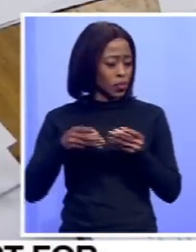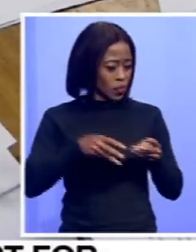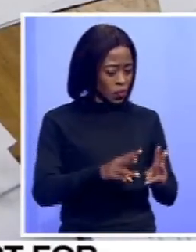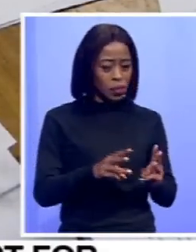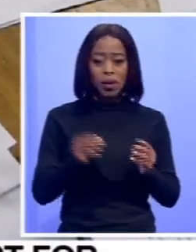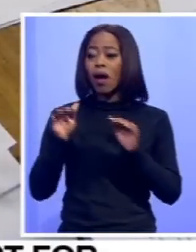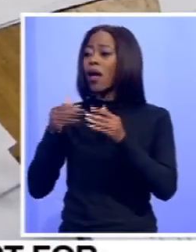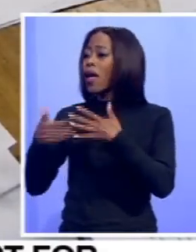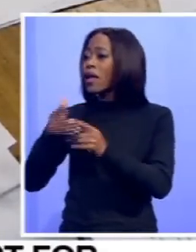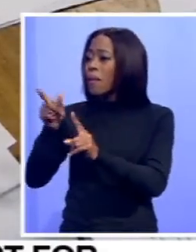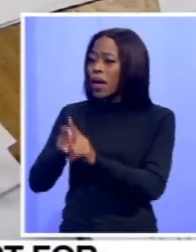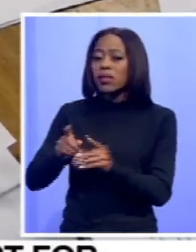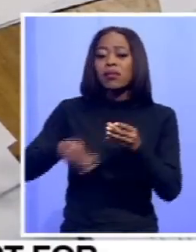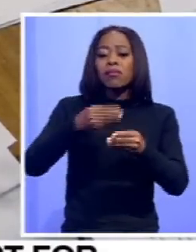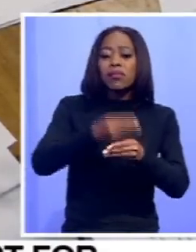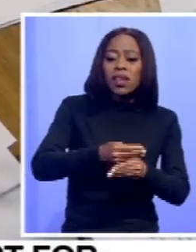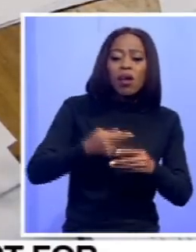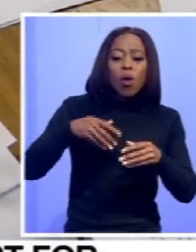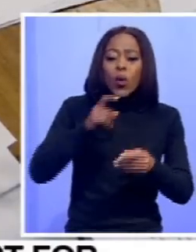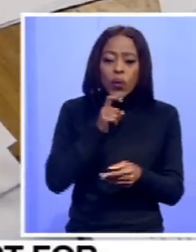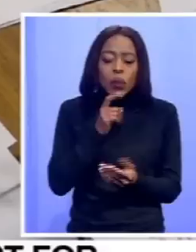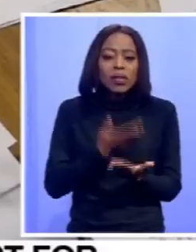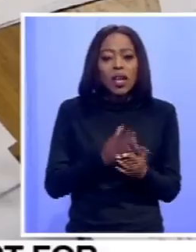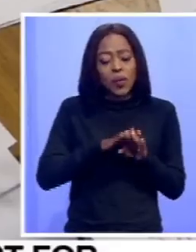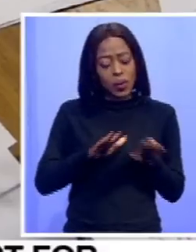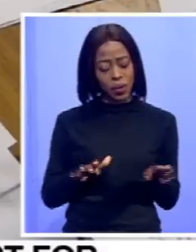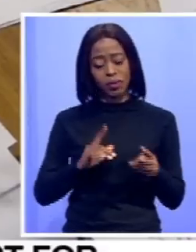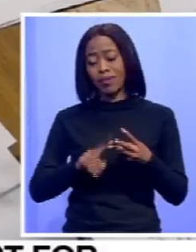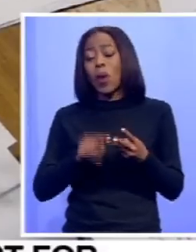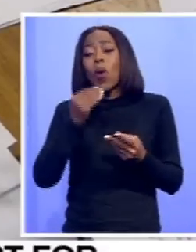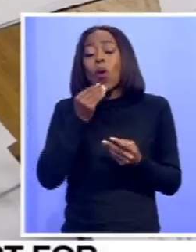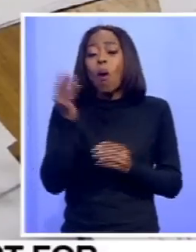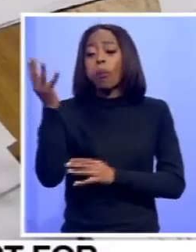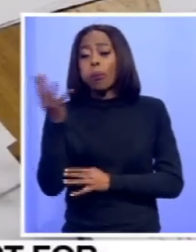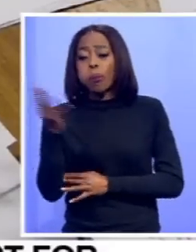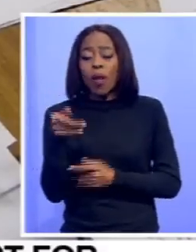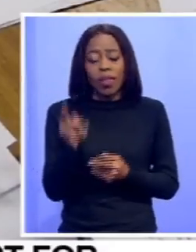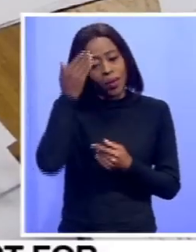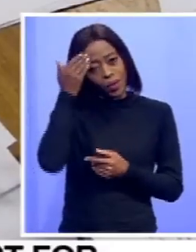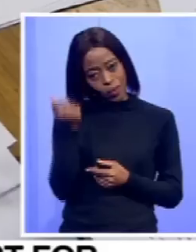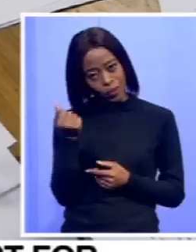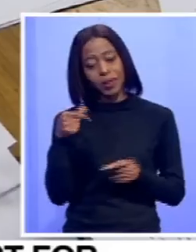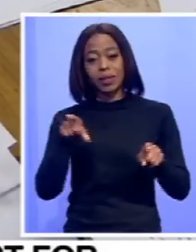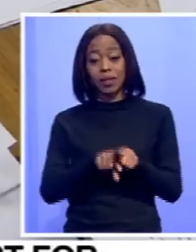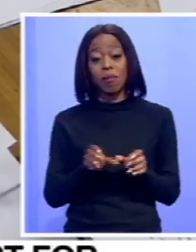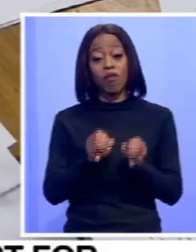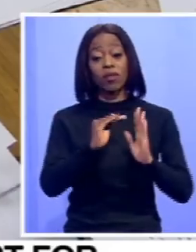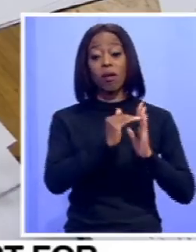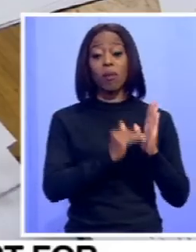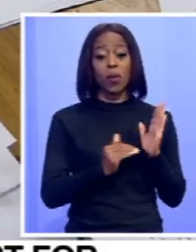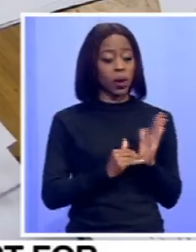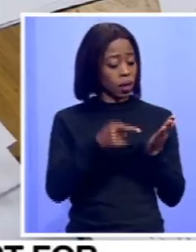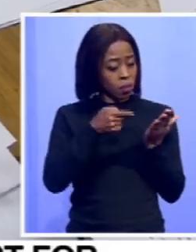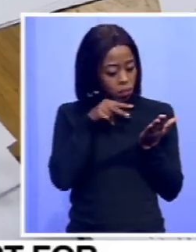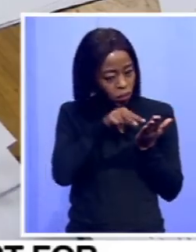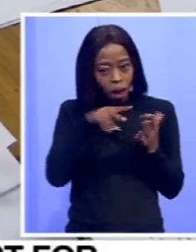not. Sub 9, he did not even know who would be speaking at the ceremony. Sub 10, he was unaware of the official program of the funeral service and